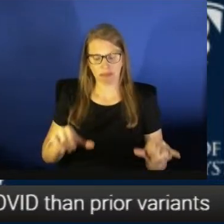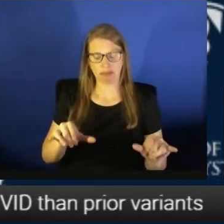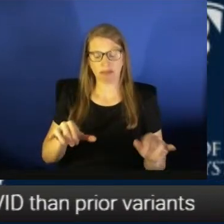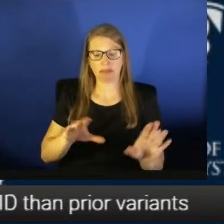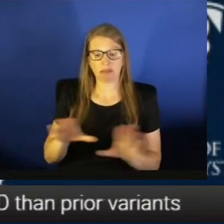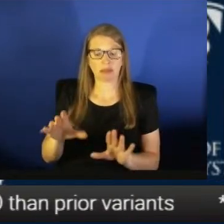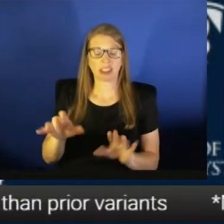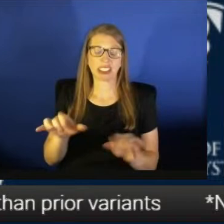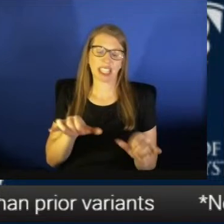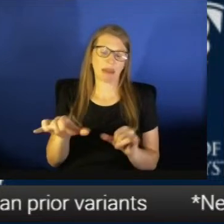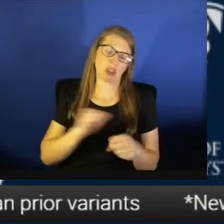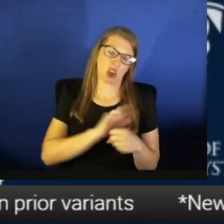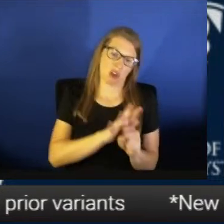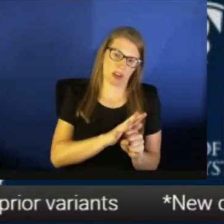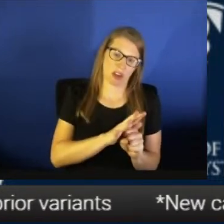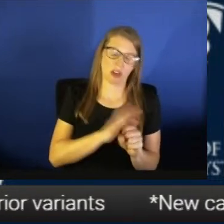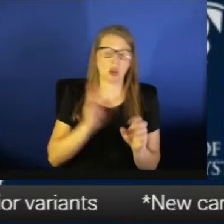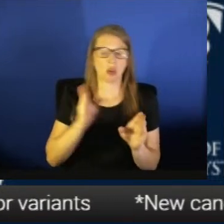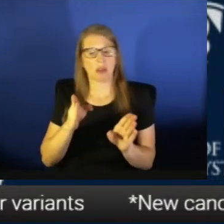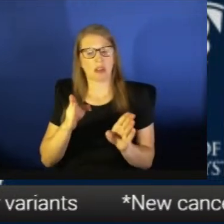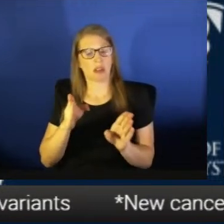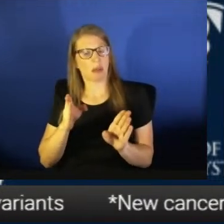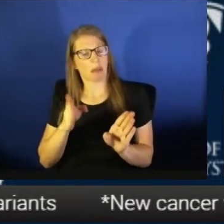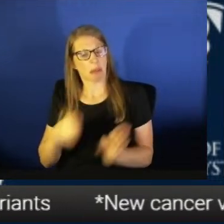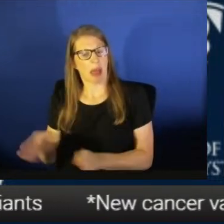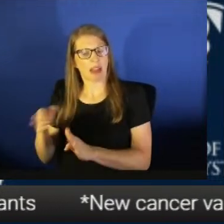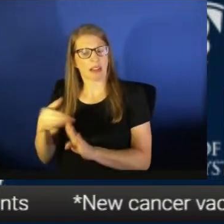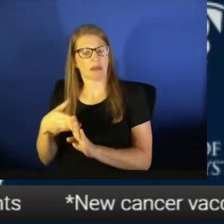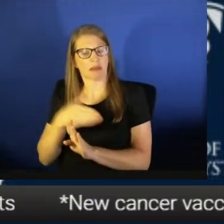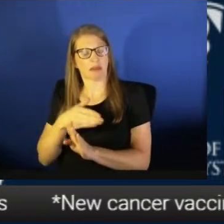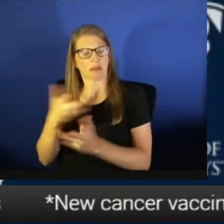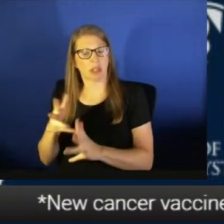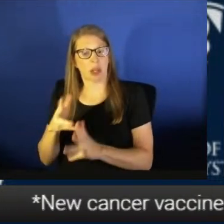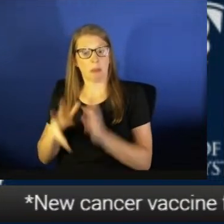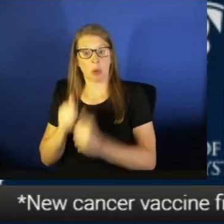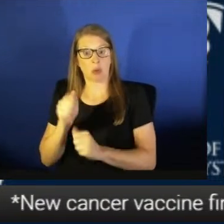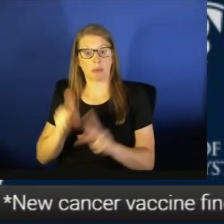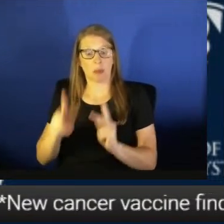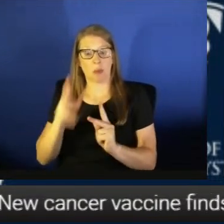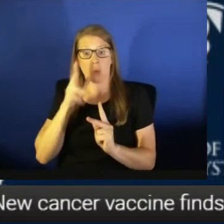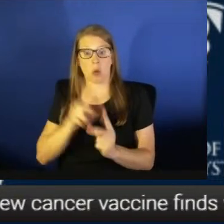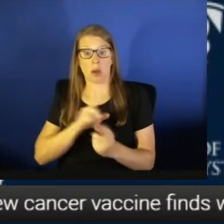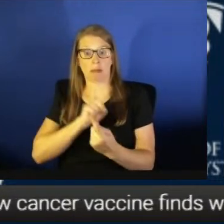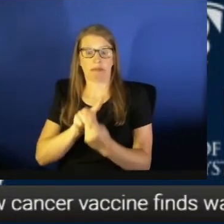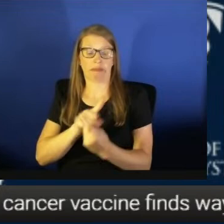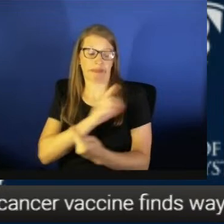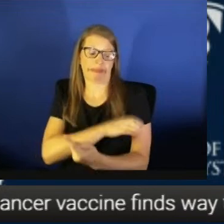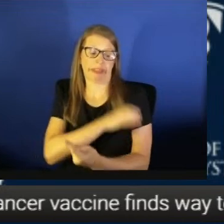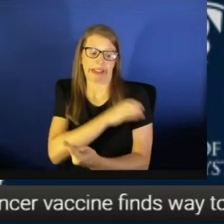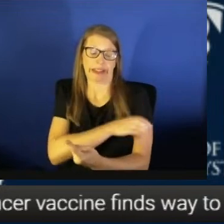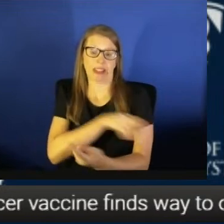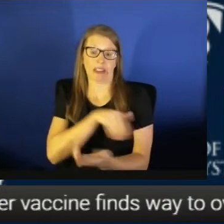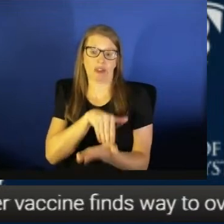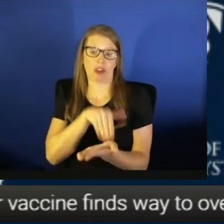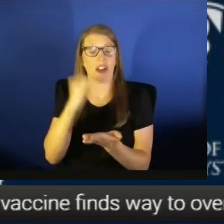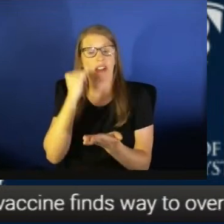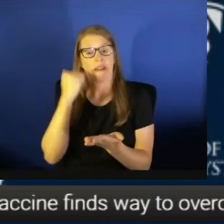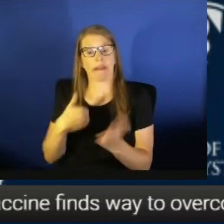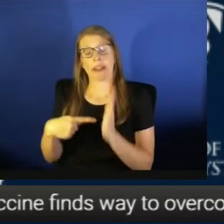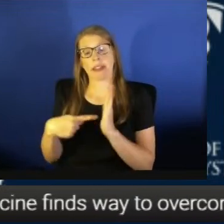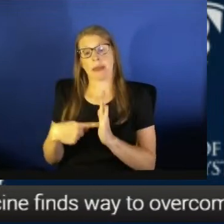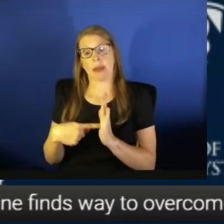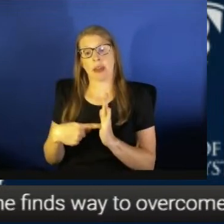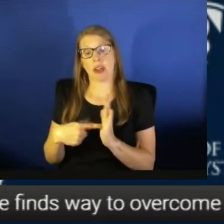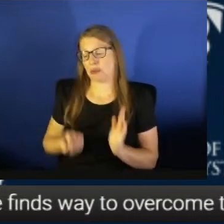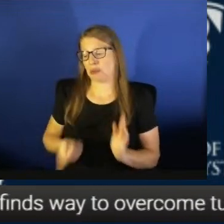initially. We are ready to see and treat those people. But again, most people are probably going to be seen in the clinics if they are having symptoms. Very, very